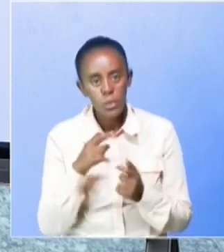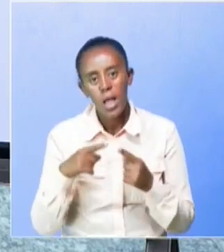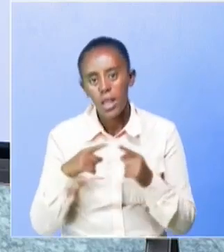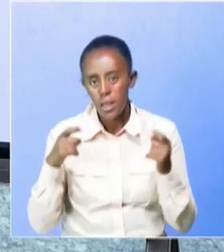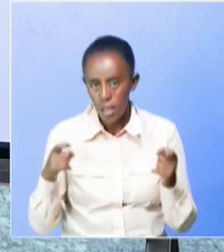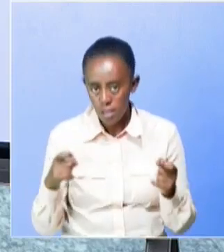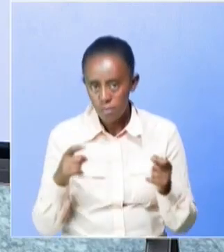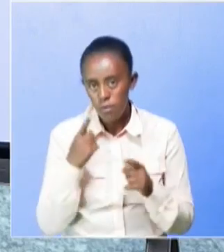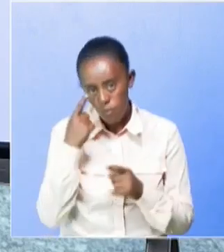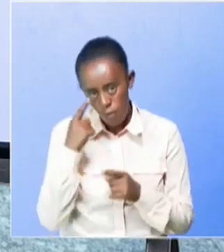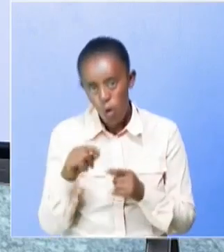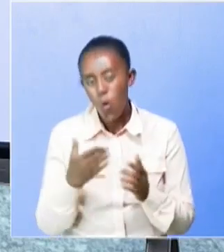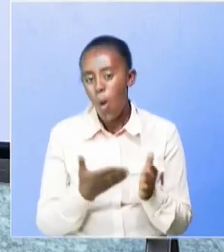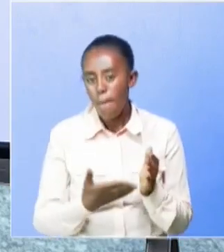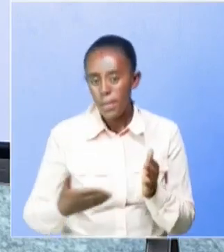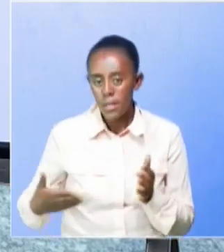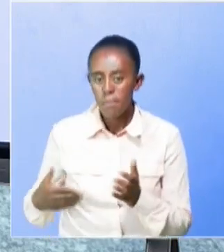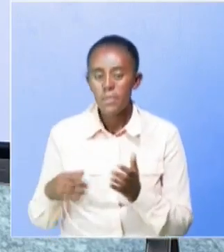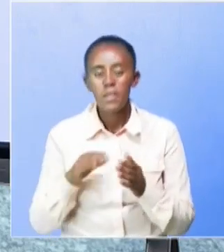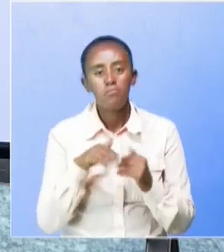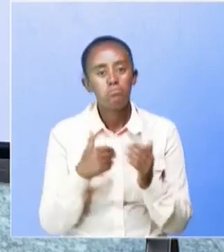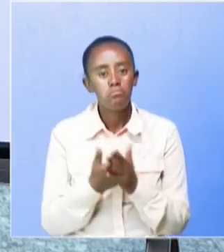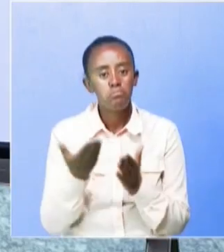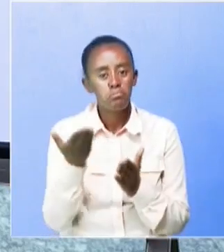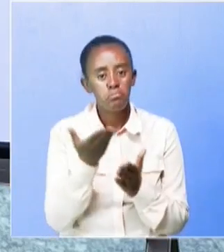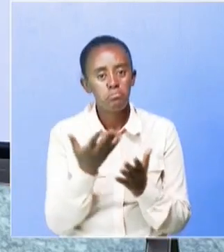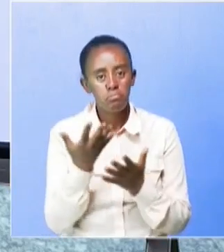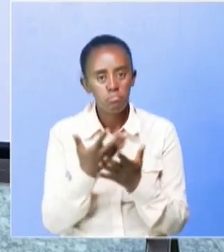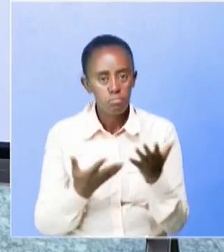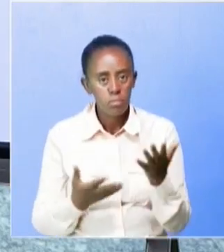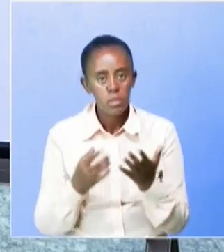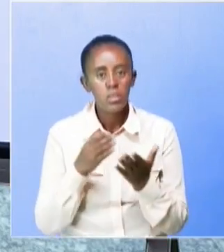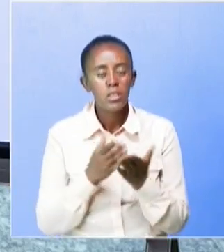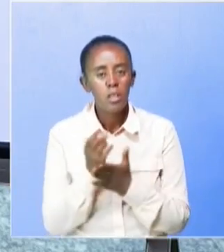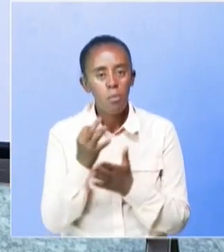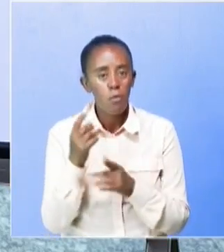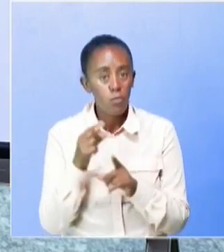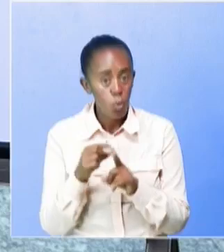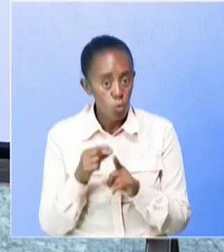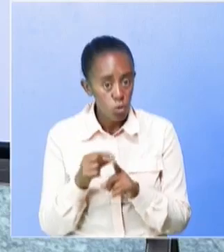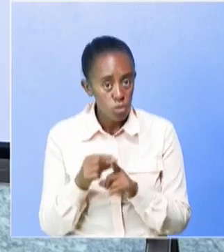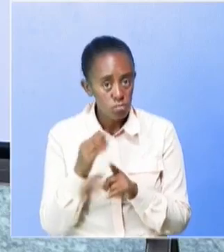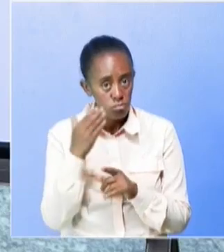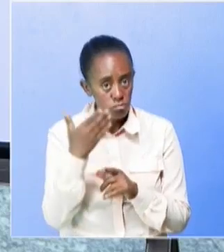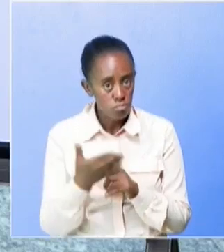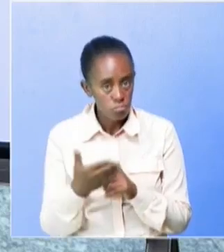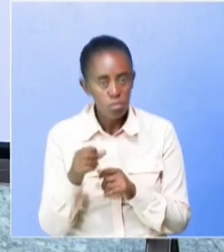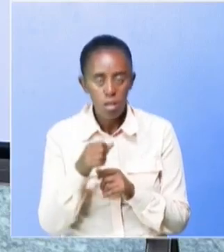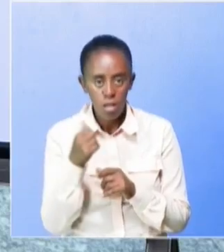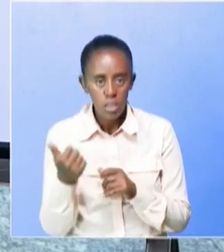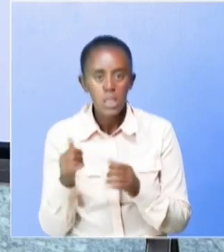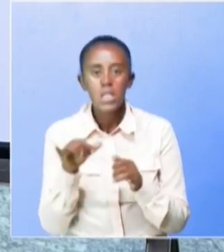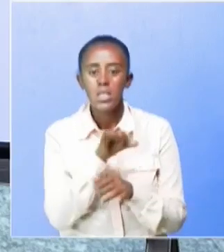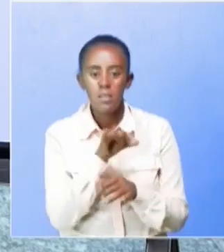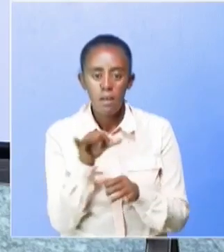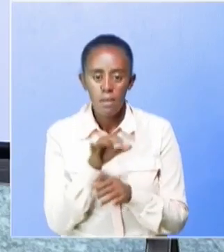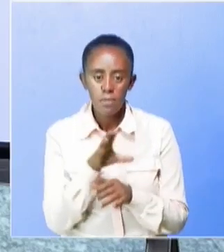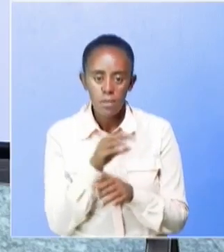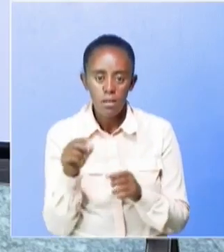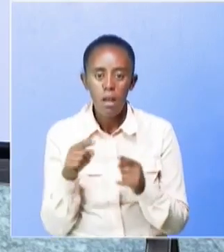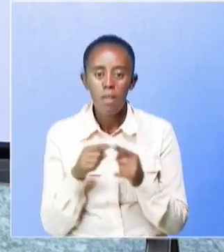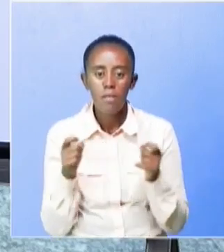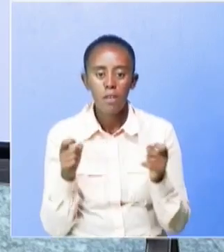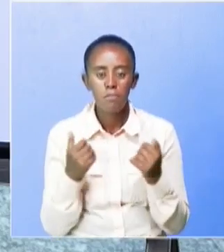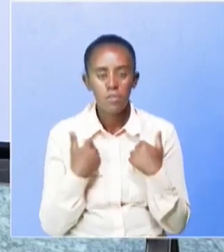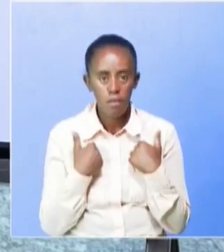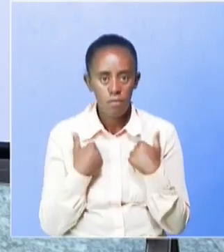antonym for commitment. So these could be some of the words. They have other synonyms and antonyms as